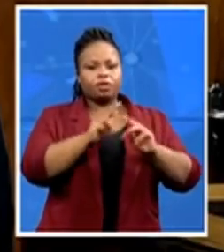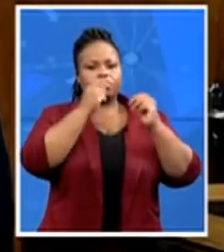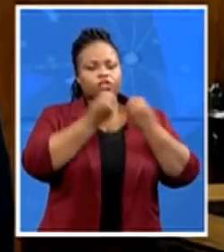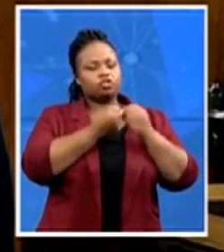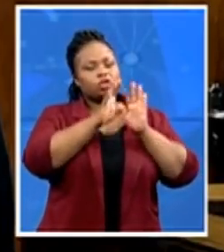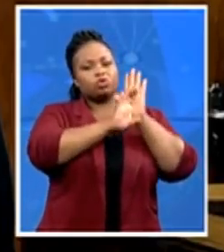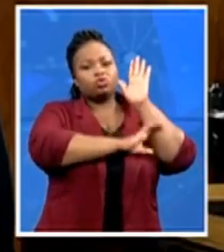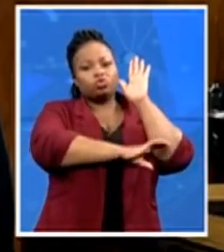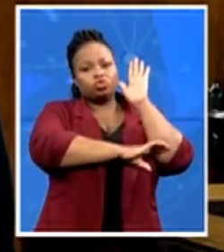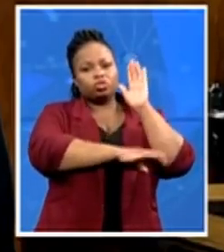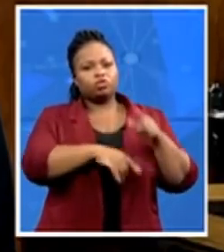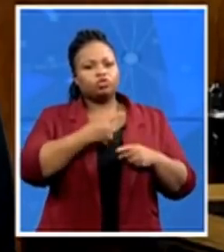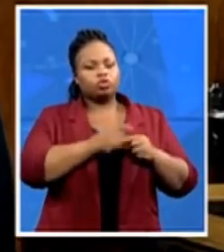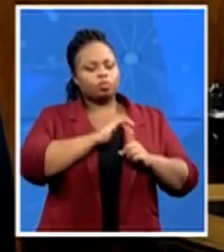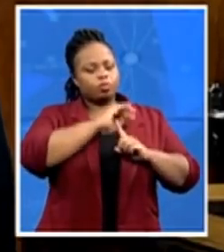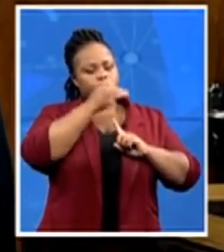Rights.